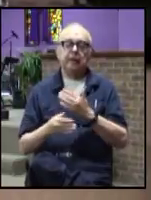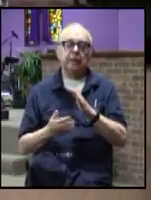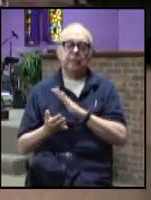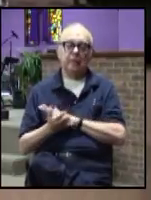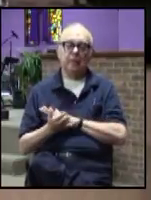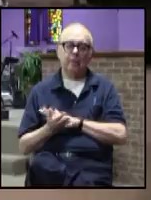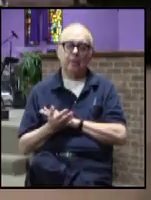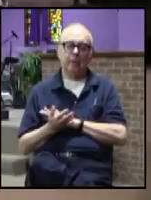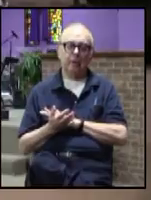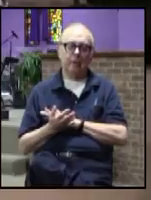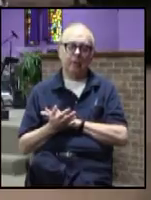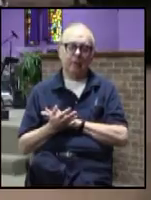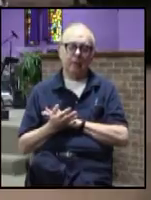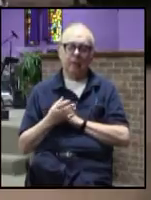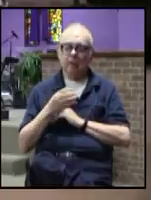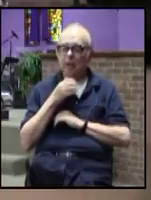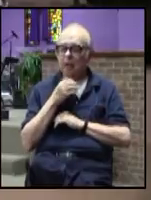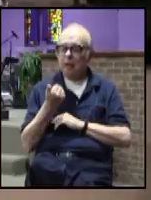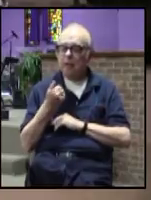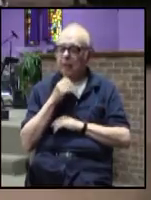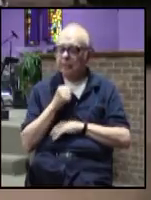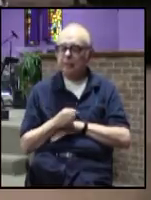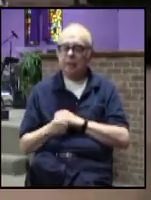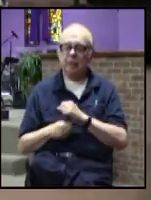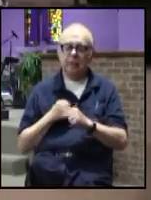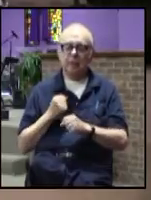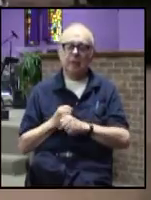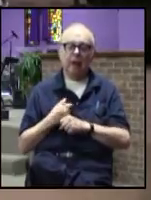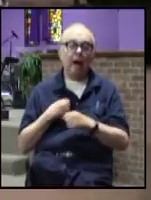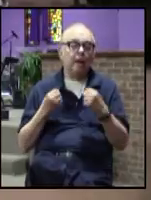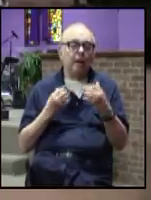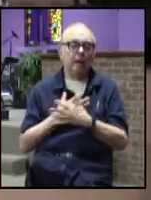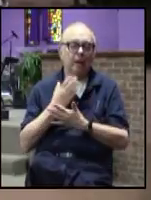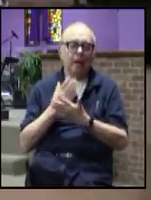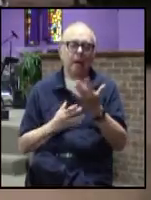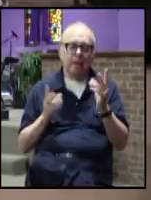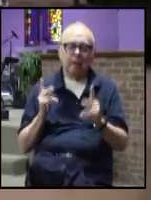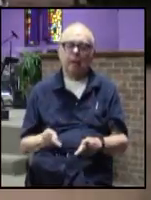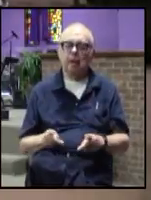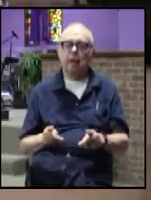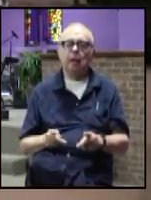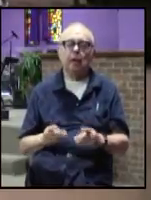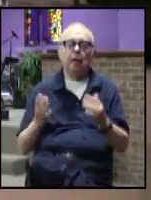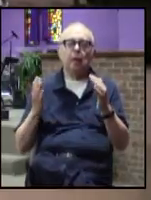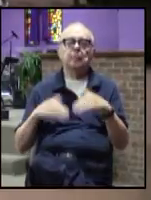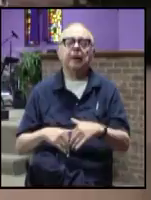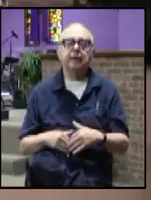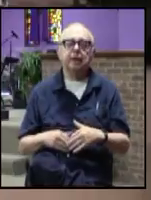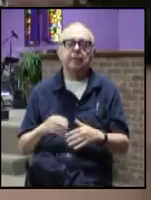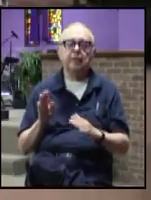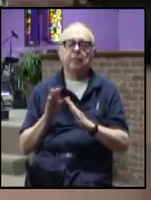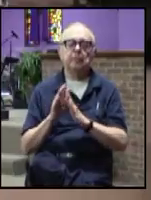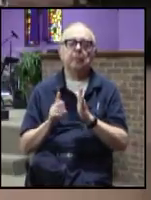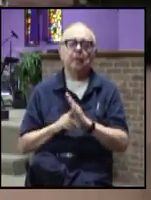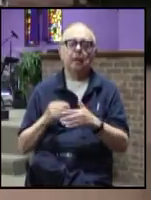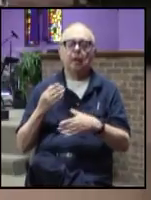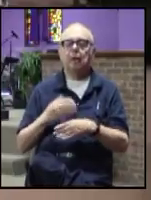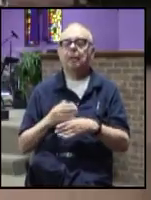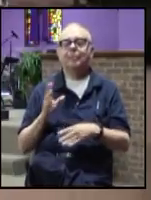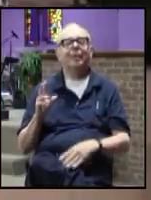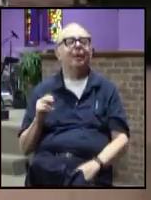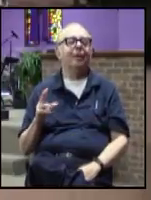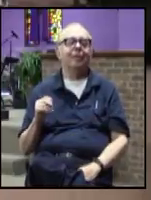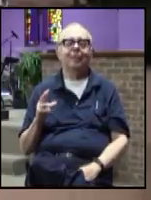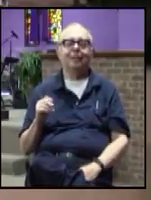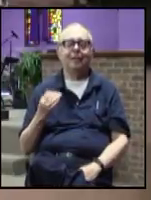morning, Josh, my 10-year-old, comes in. Dad, I'm scared. Somebody's breaking in the back window. I